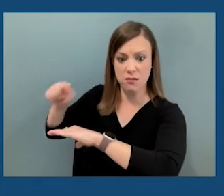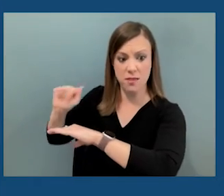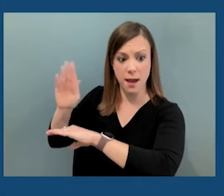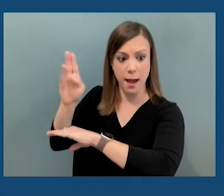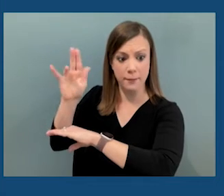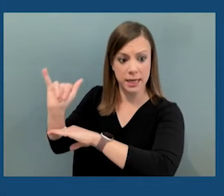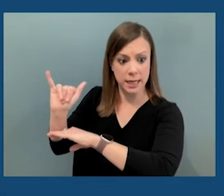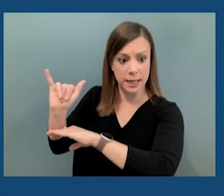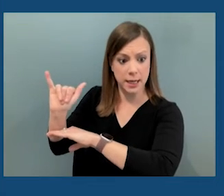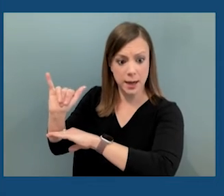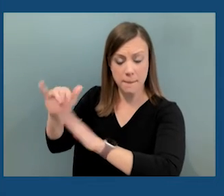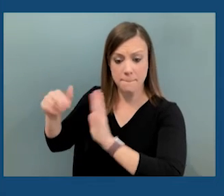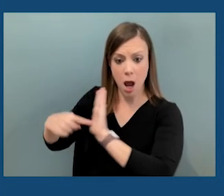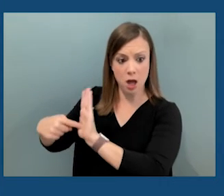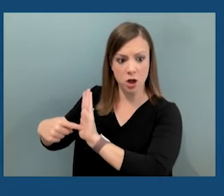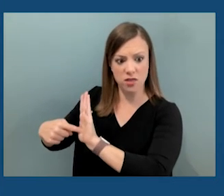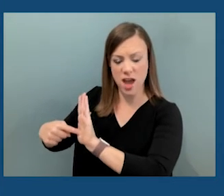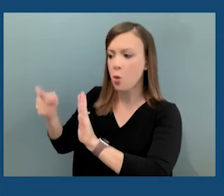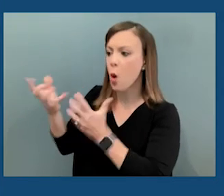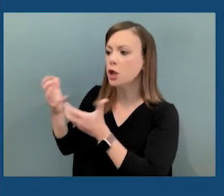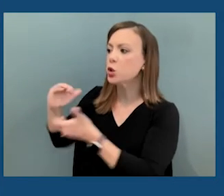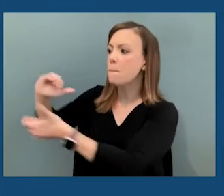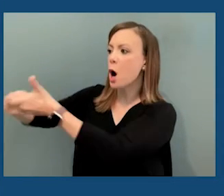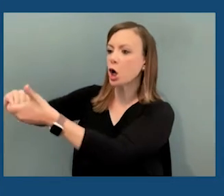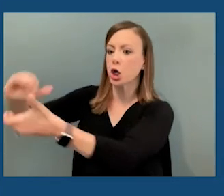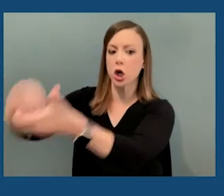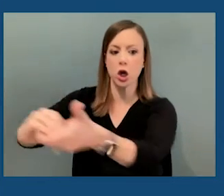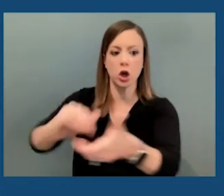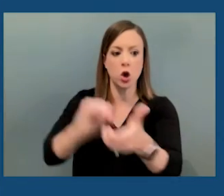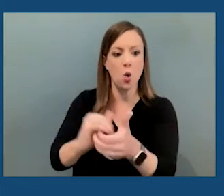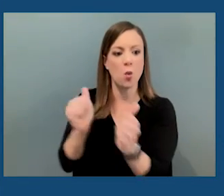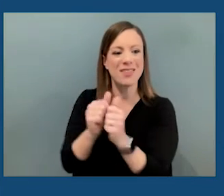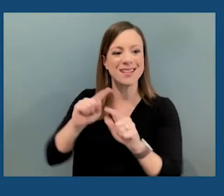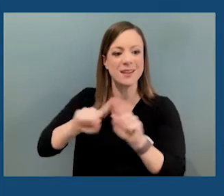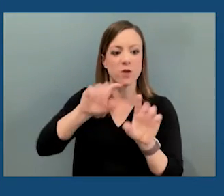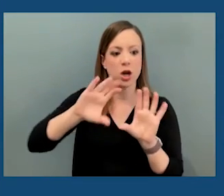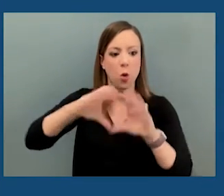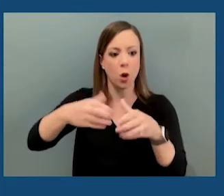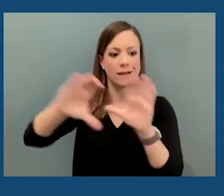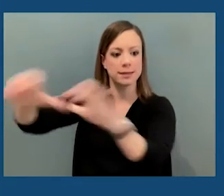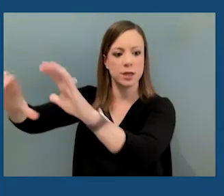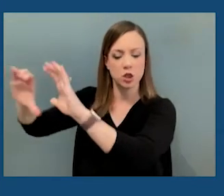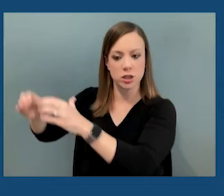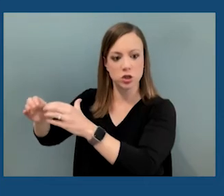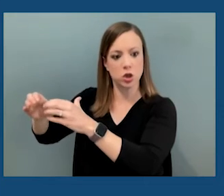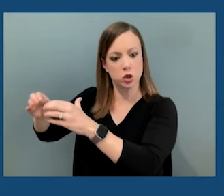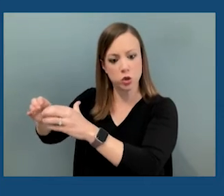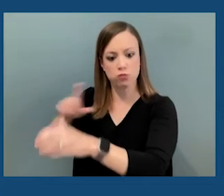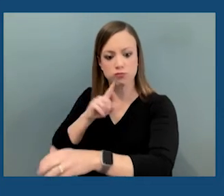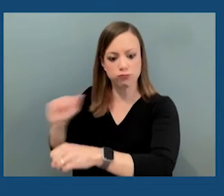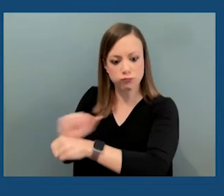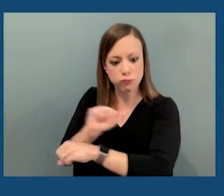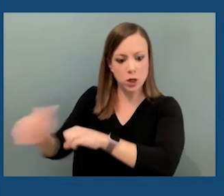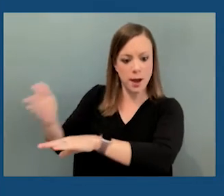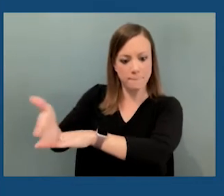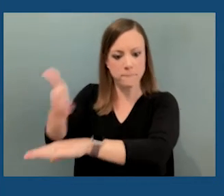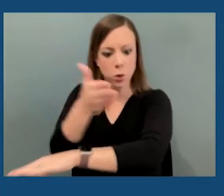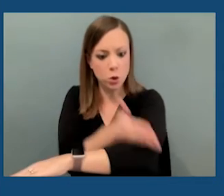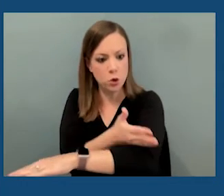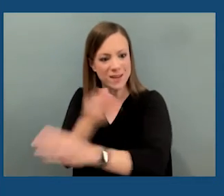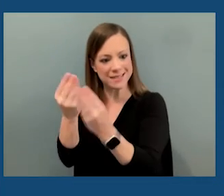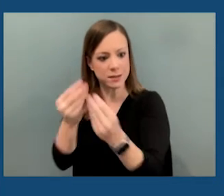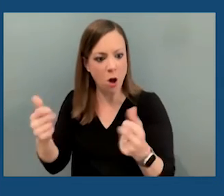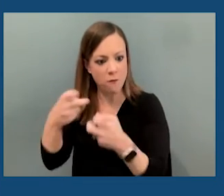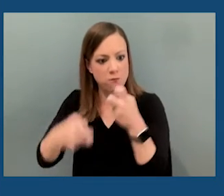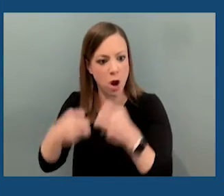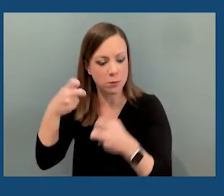to solve problems. It's simple. It sounds simple. But the idea of bringing people together who aren't accustomed to